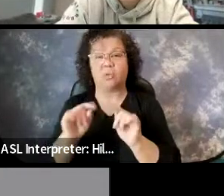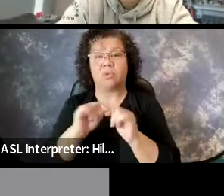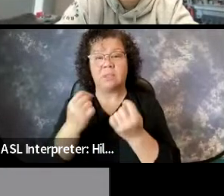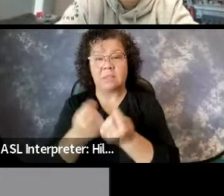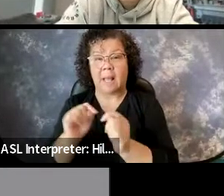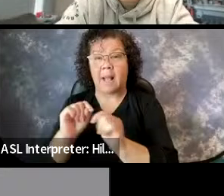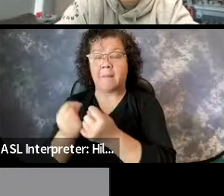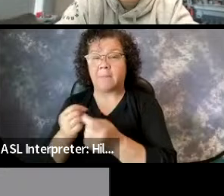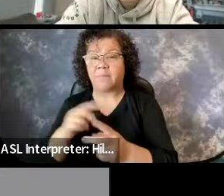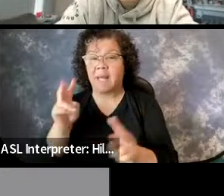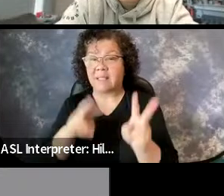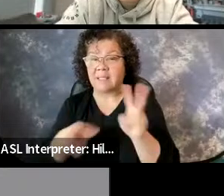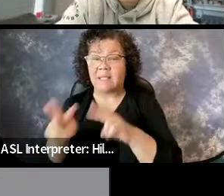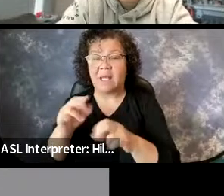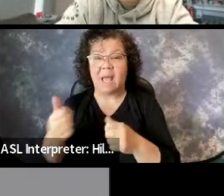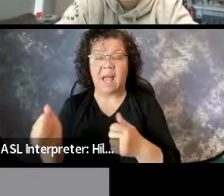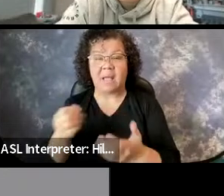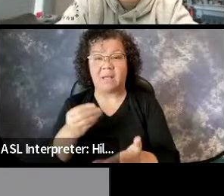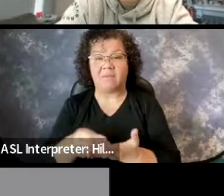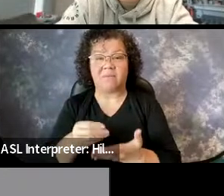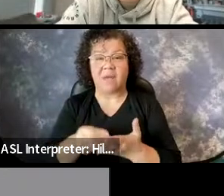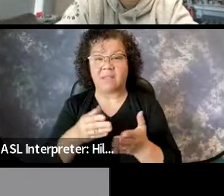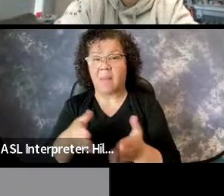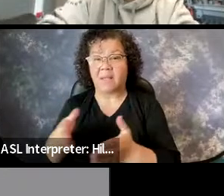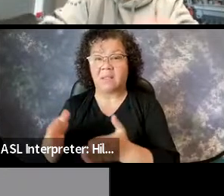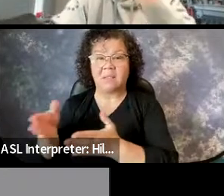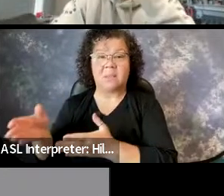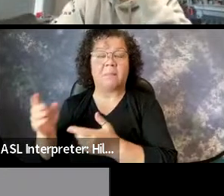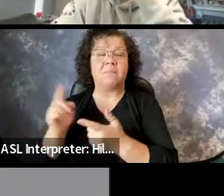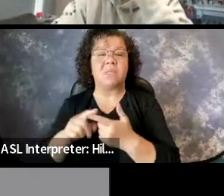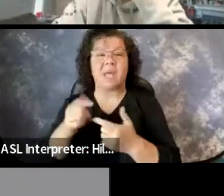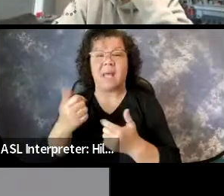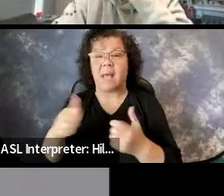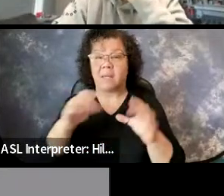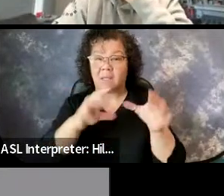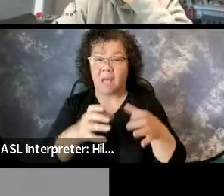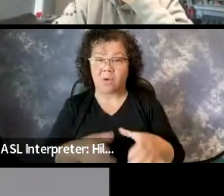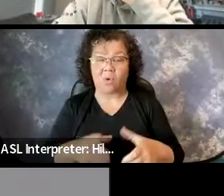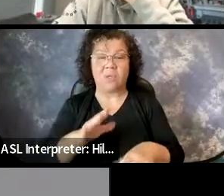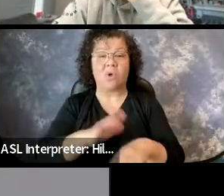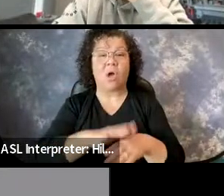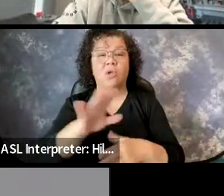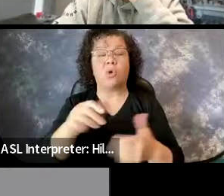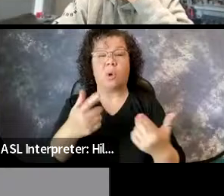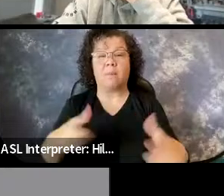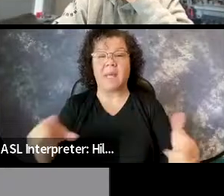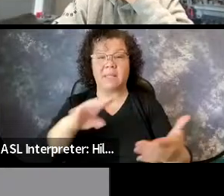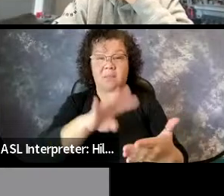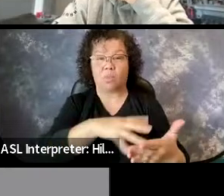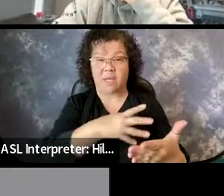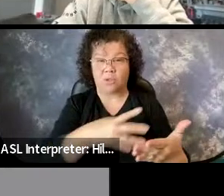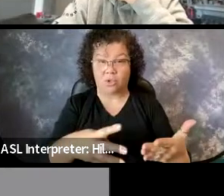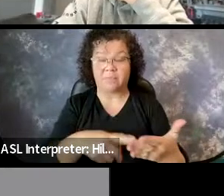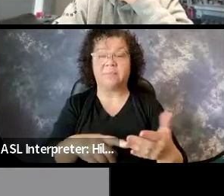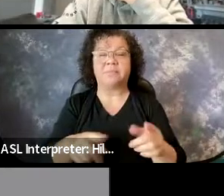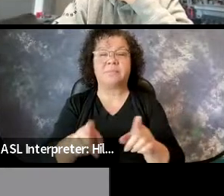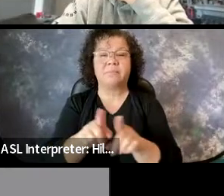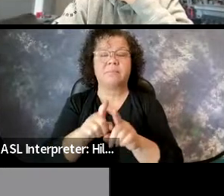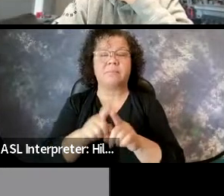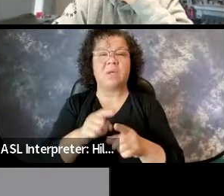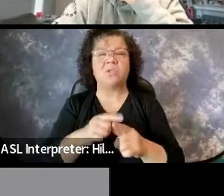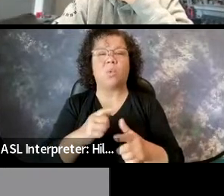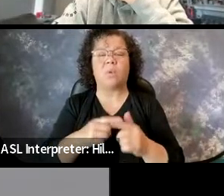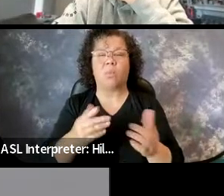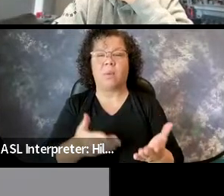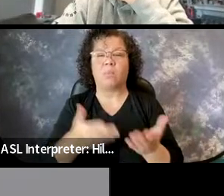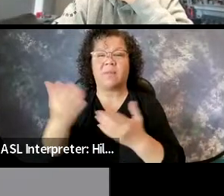potential funding mechanisms, all of the other categories that are on your big spreadsheet. But then we also will bring them to